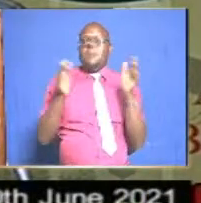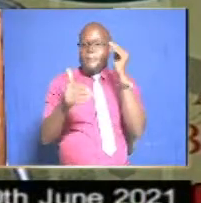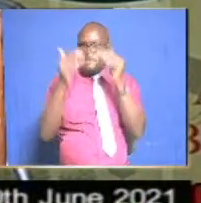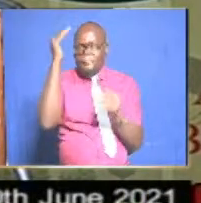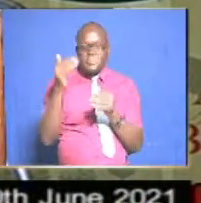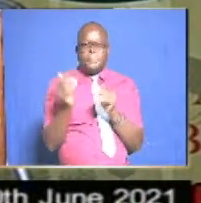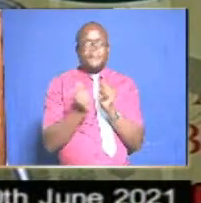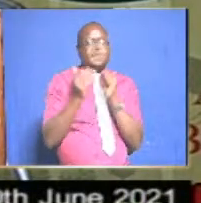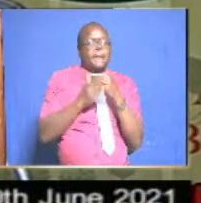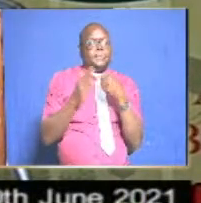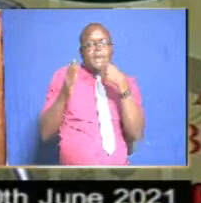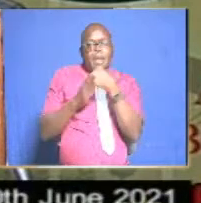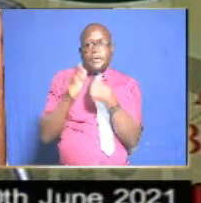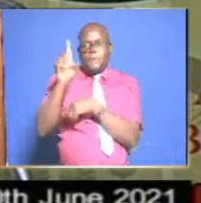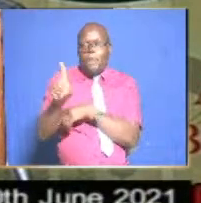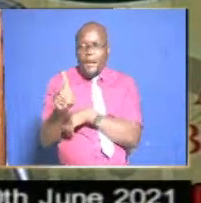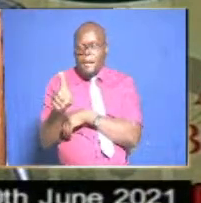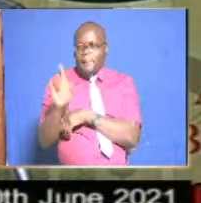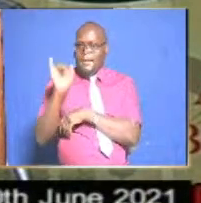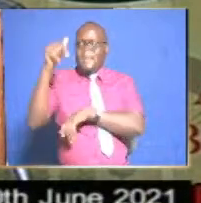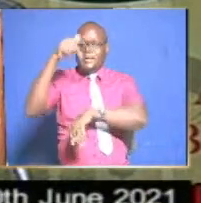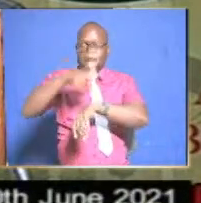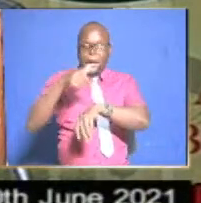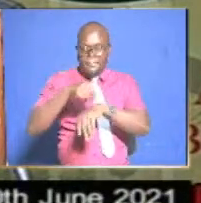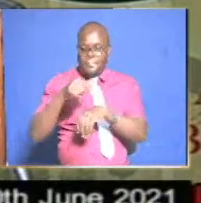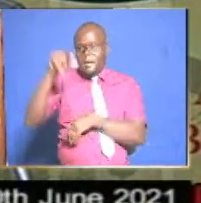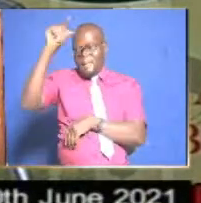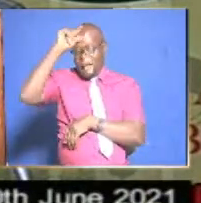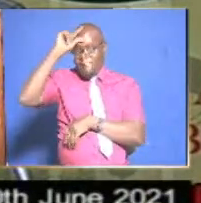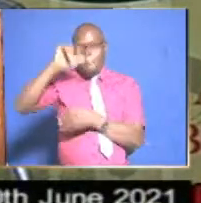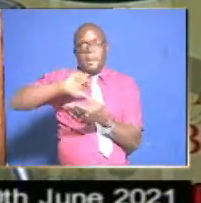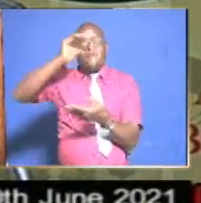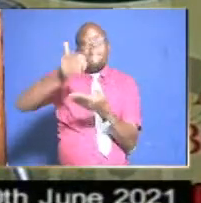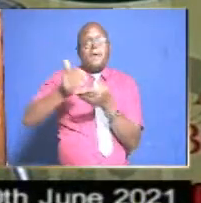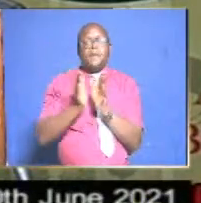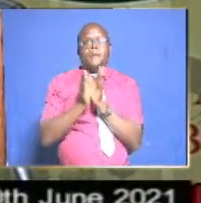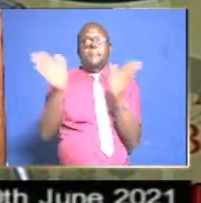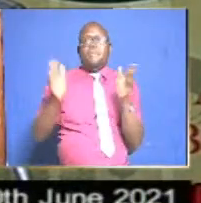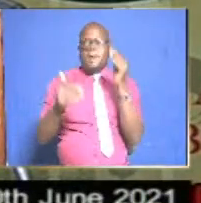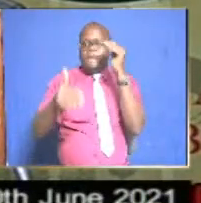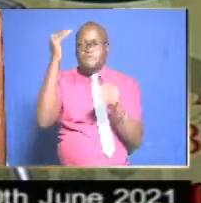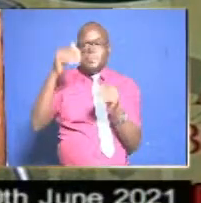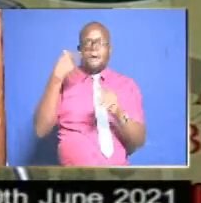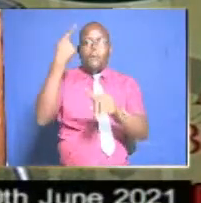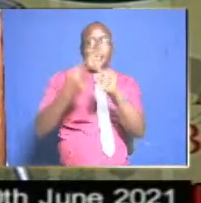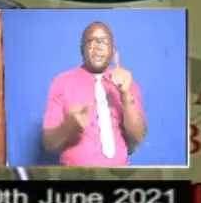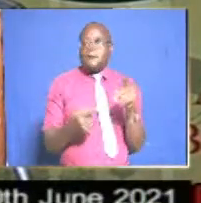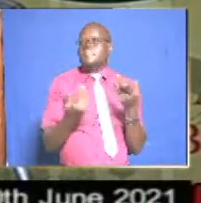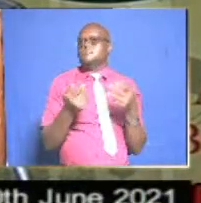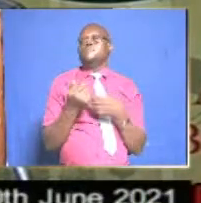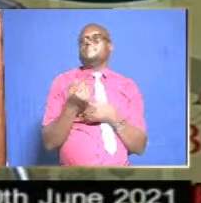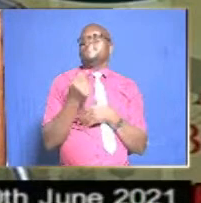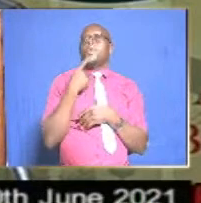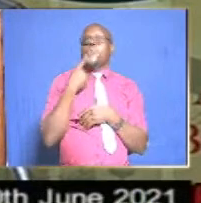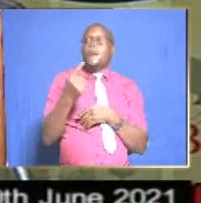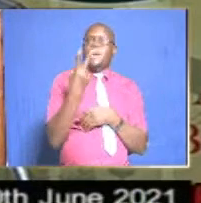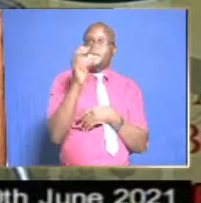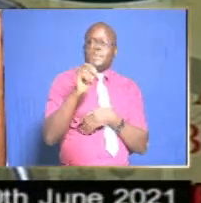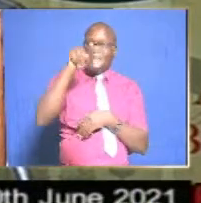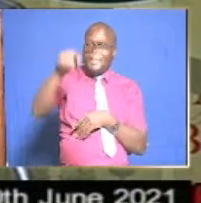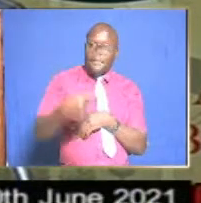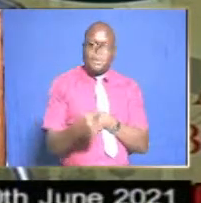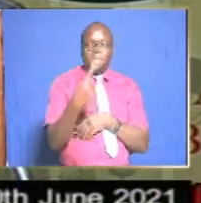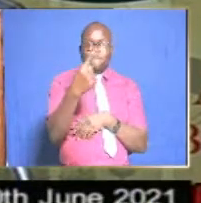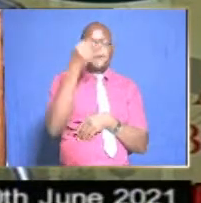year 1991. At that time, government funding to public universities per year was set at Kenya shilling 120,000 per